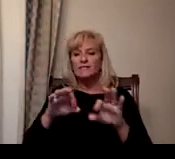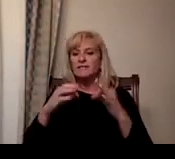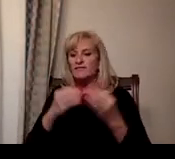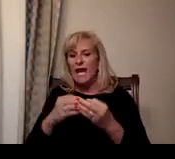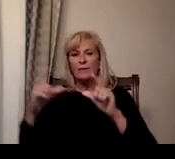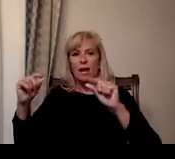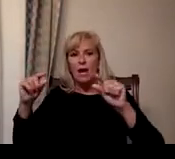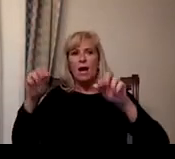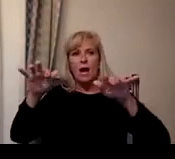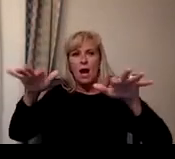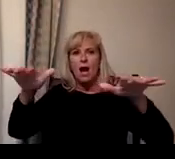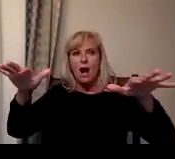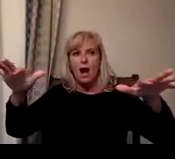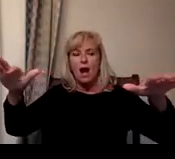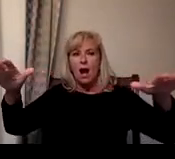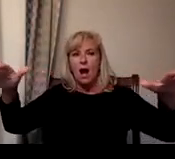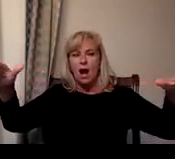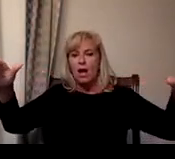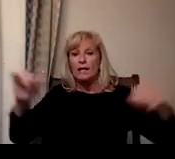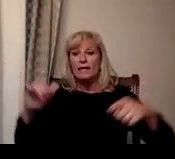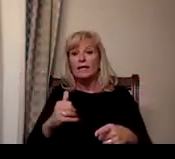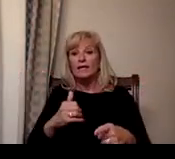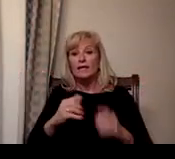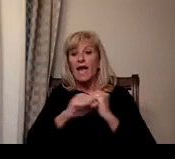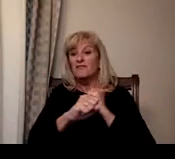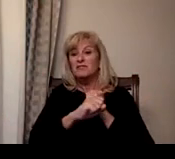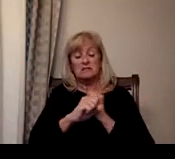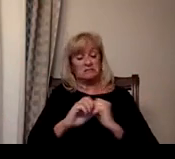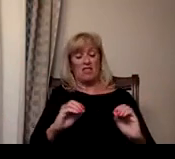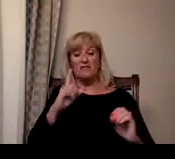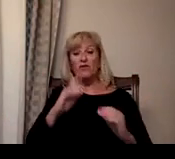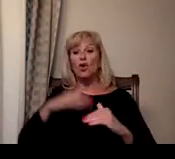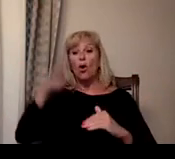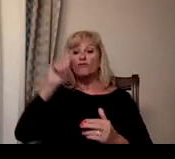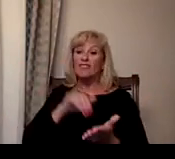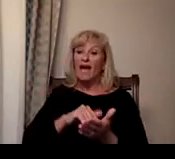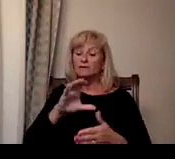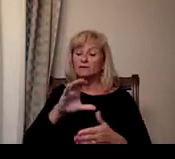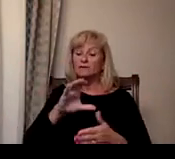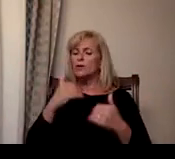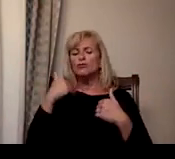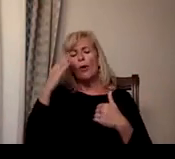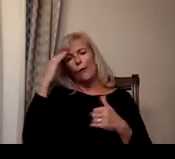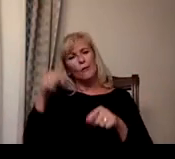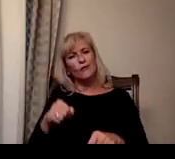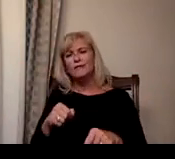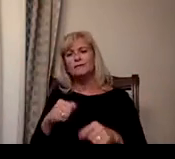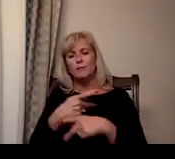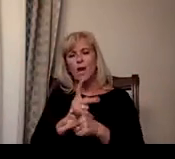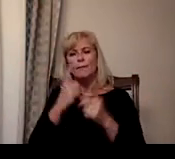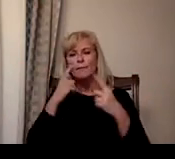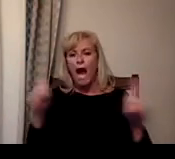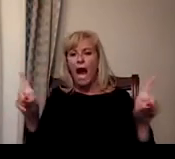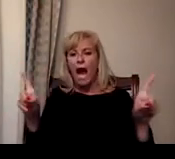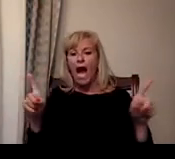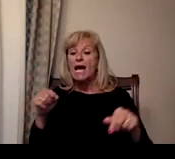told people. He didn't do any advertising for those over 1,000 customers. So we know our product works, and we know people are thrilled with it. He just